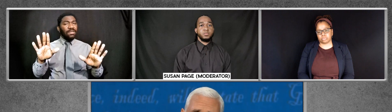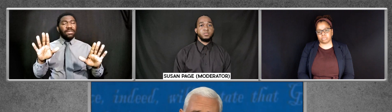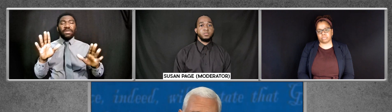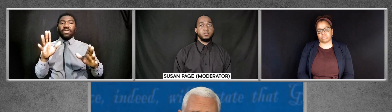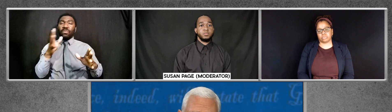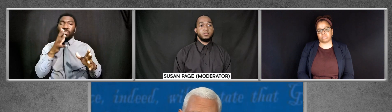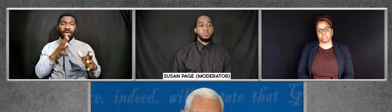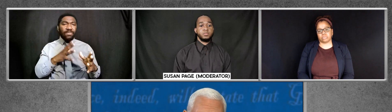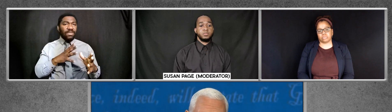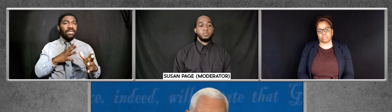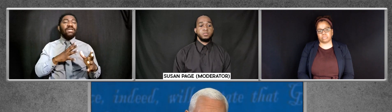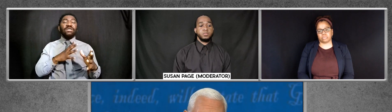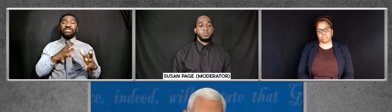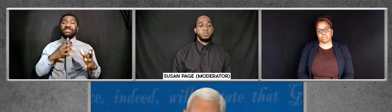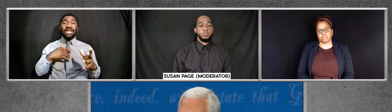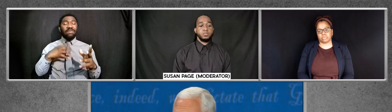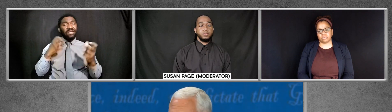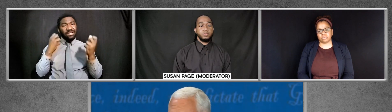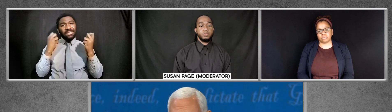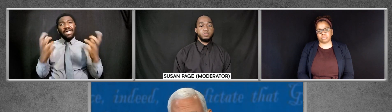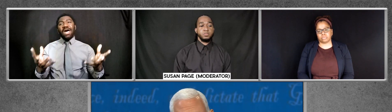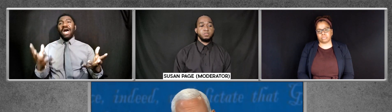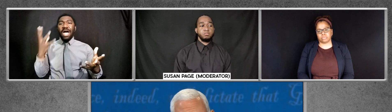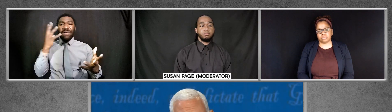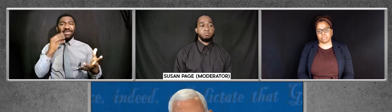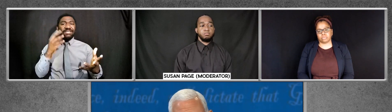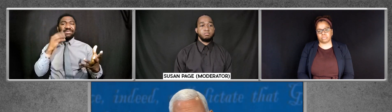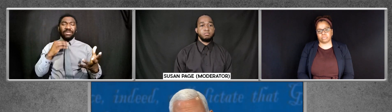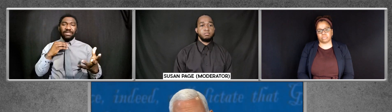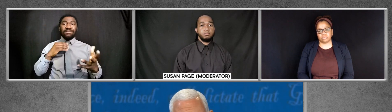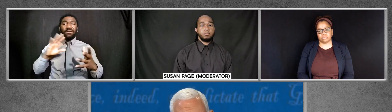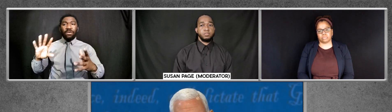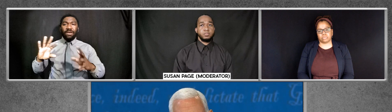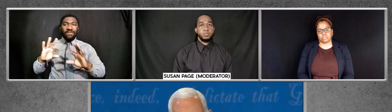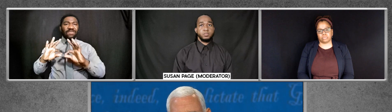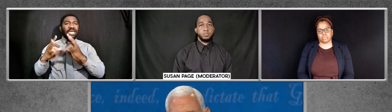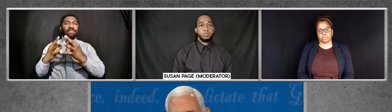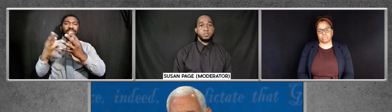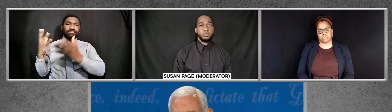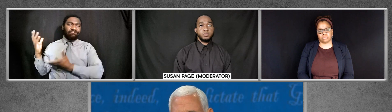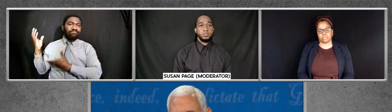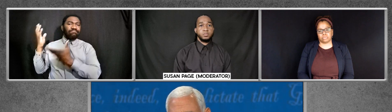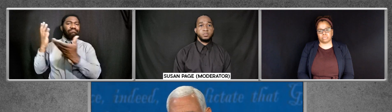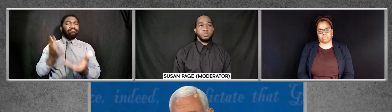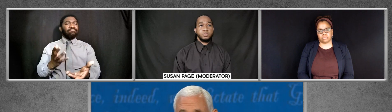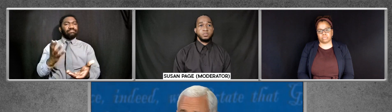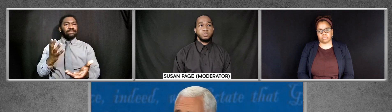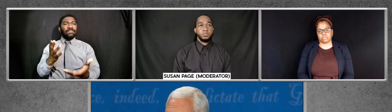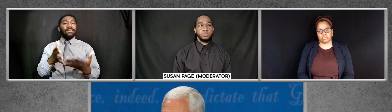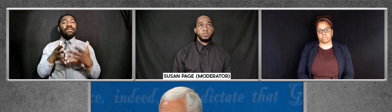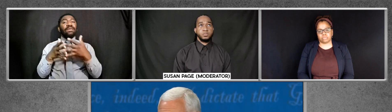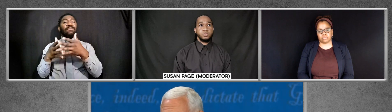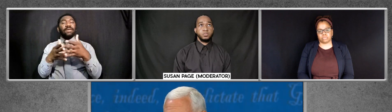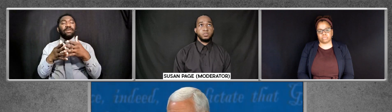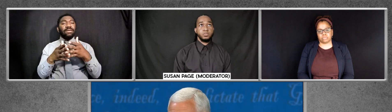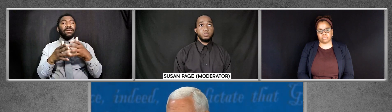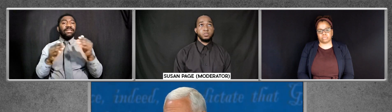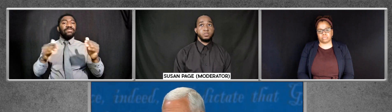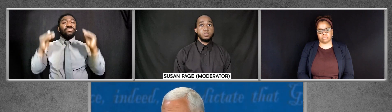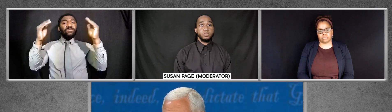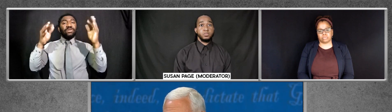a sizable American family to the Supreme Court of the United States. And our hope is, in the hearing next week, unlike Justice